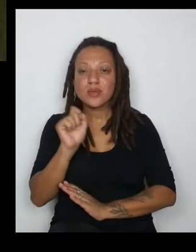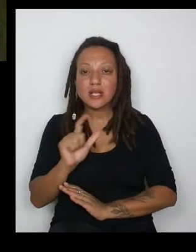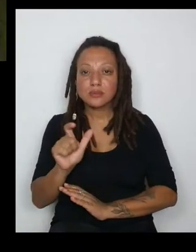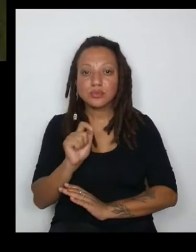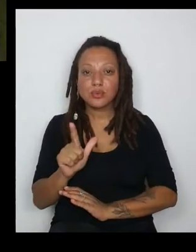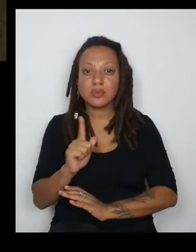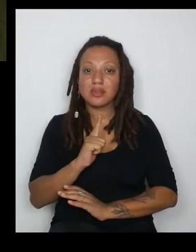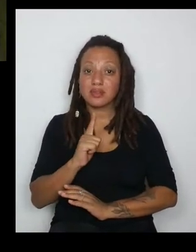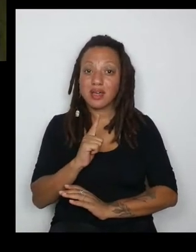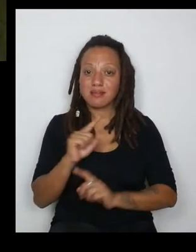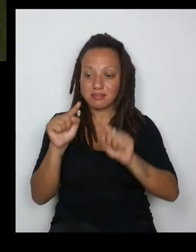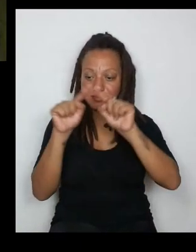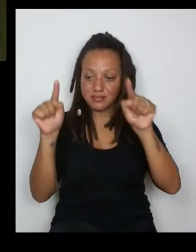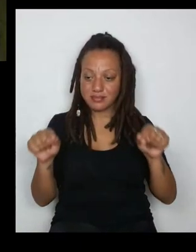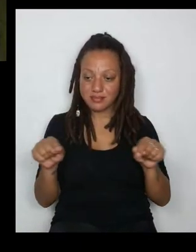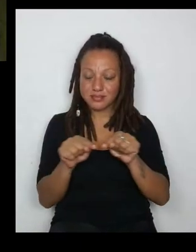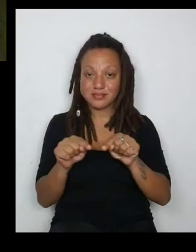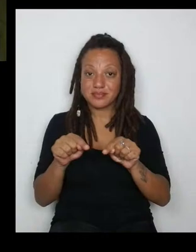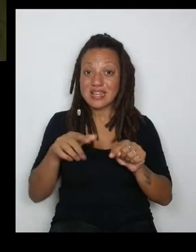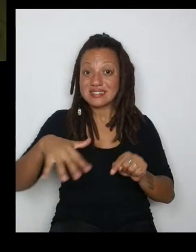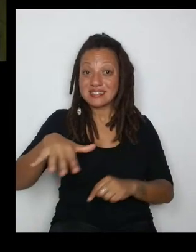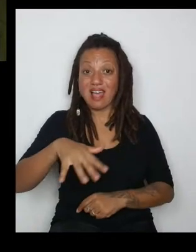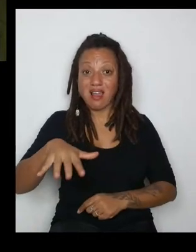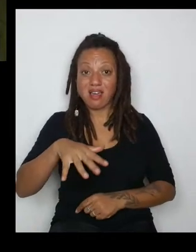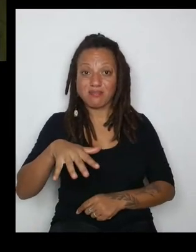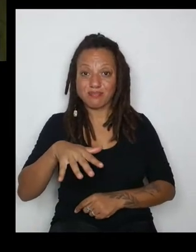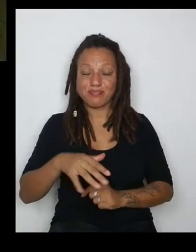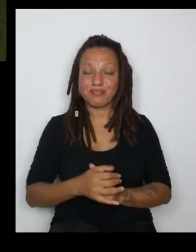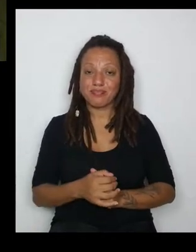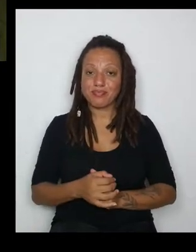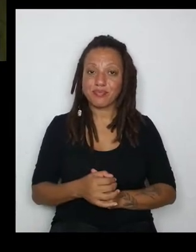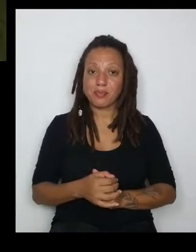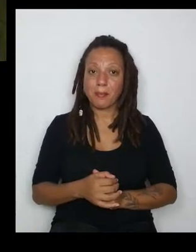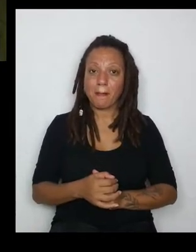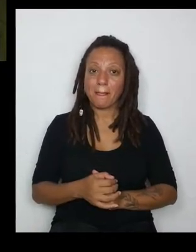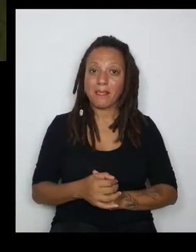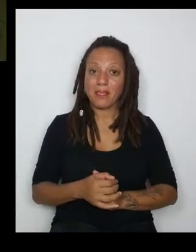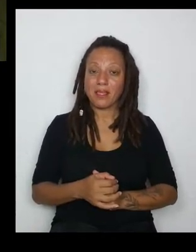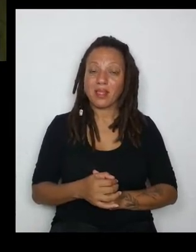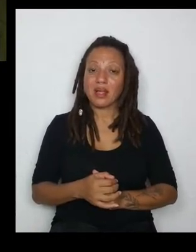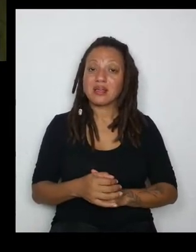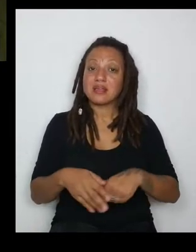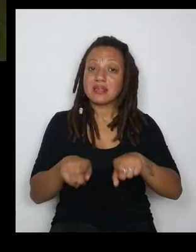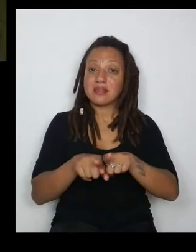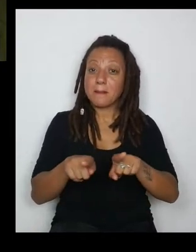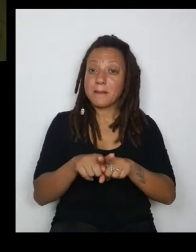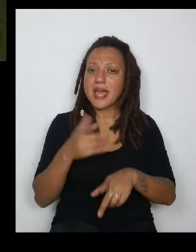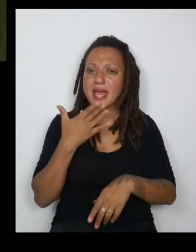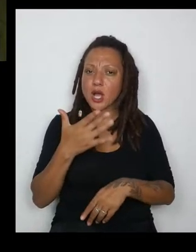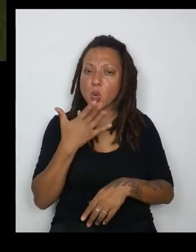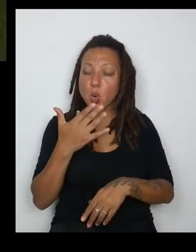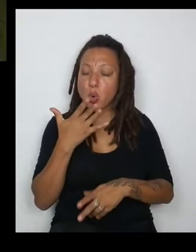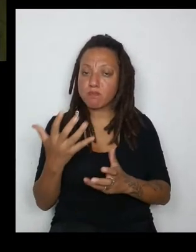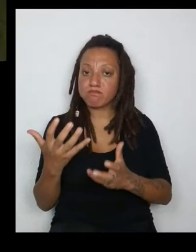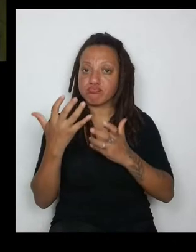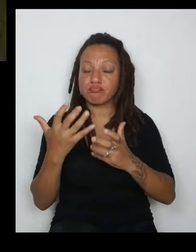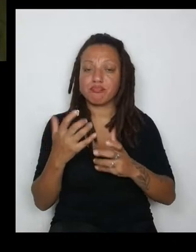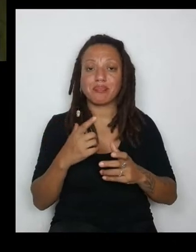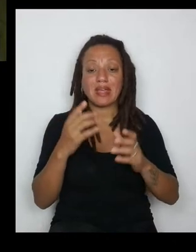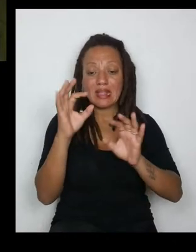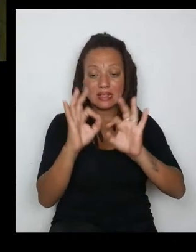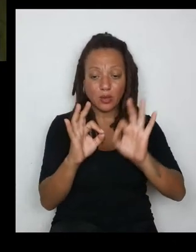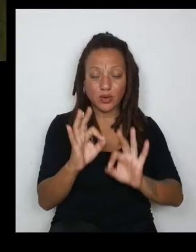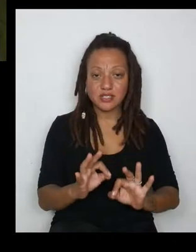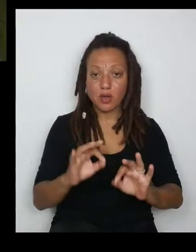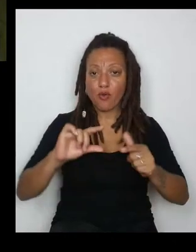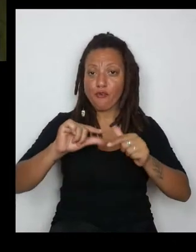symbolism abrams the saturation of color around the decorative around shape around paradise and the topics all